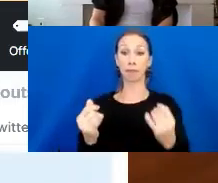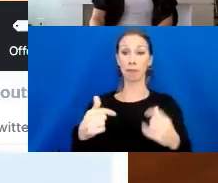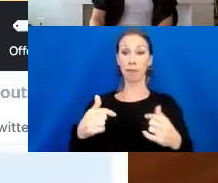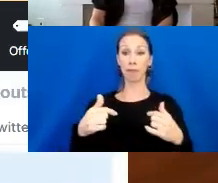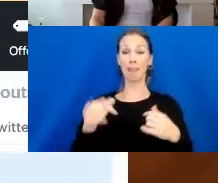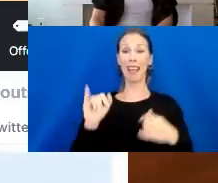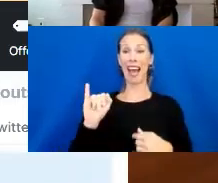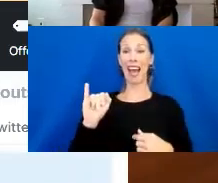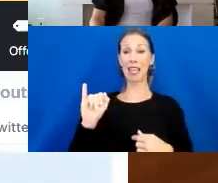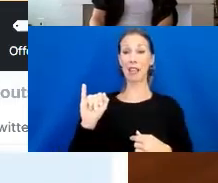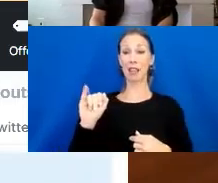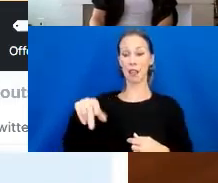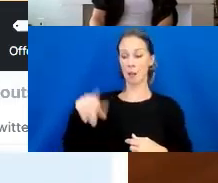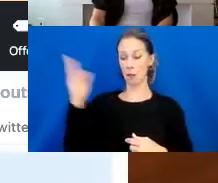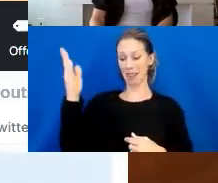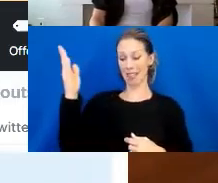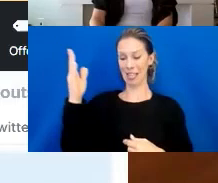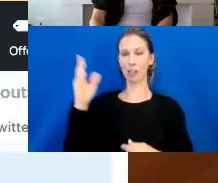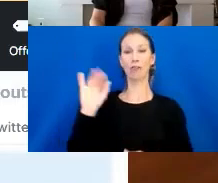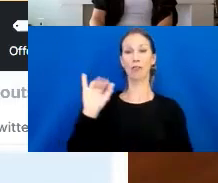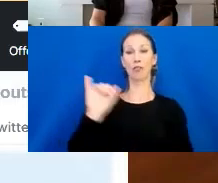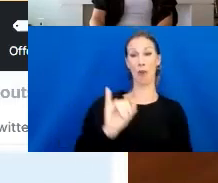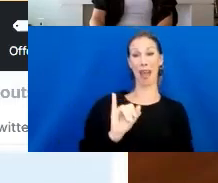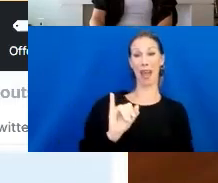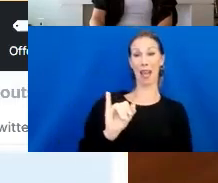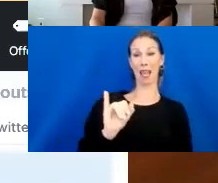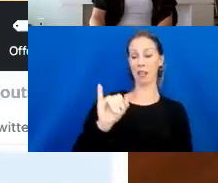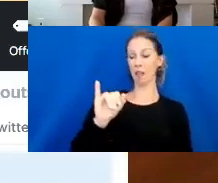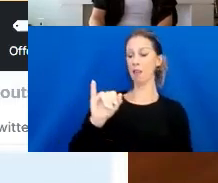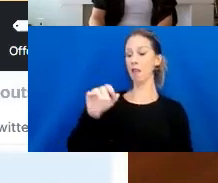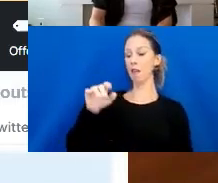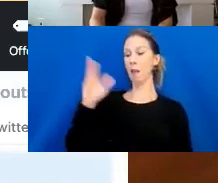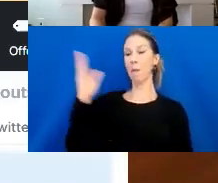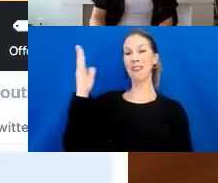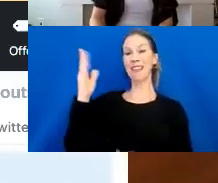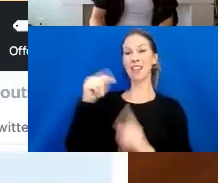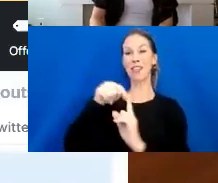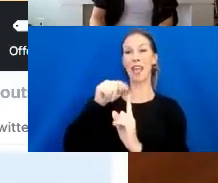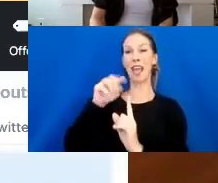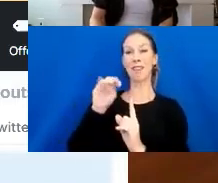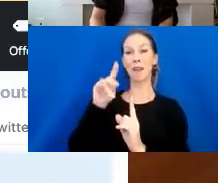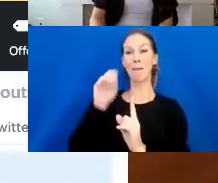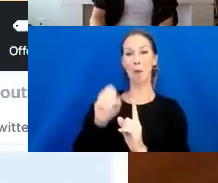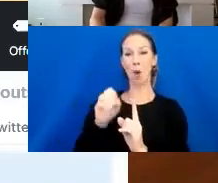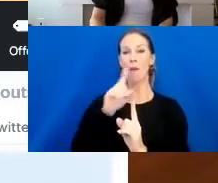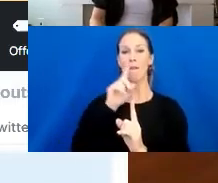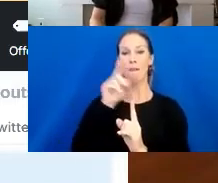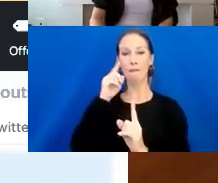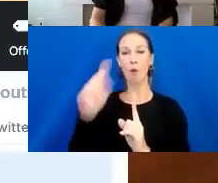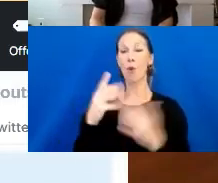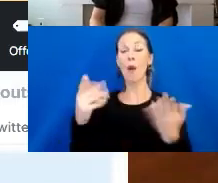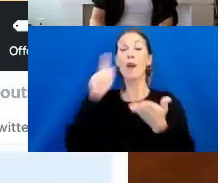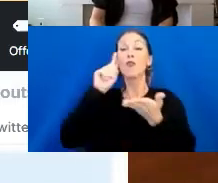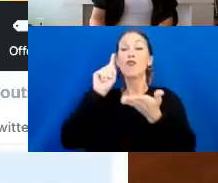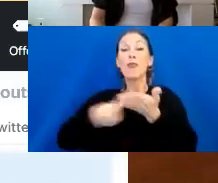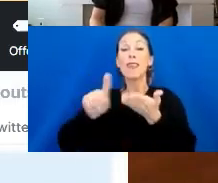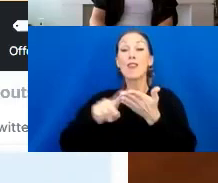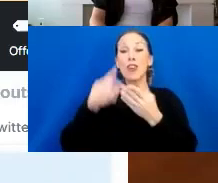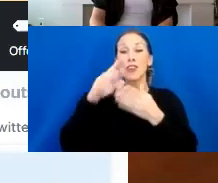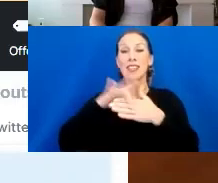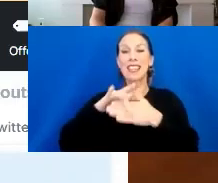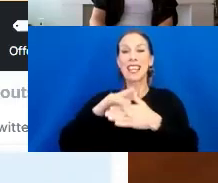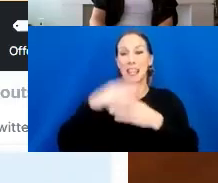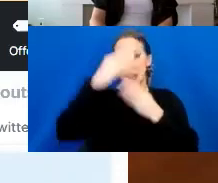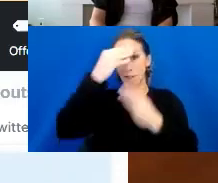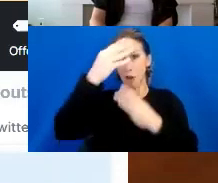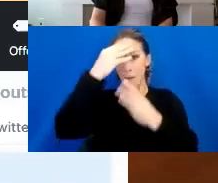iPresentation is a presentation mode designed for content, research content, things that were either